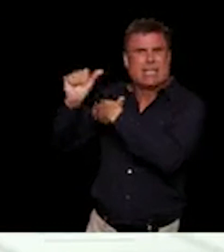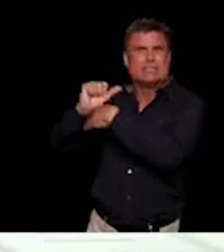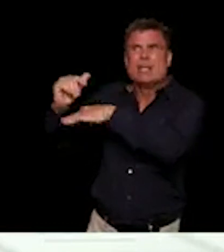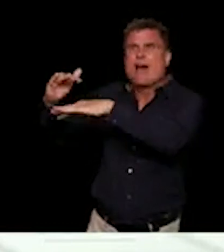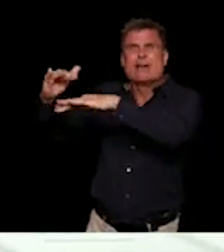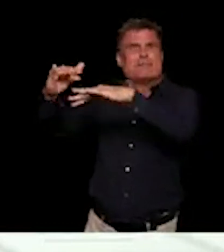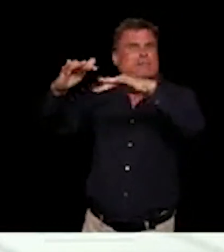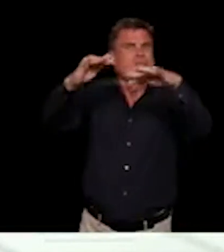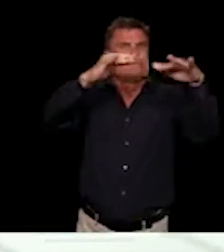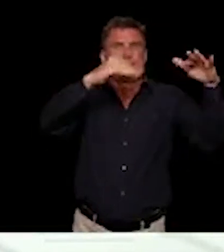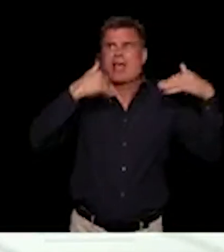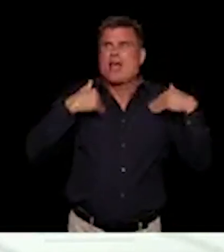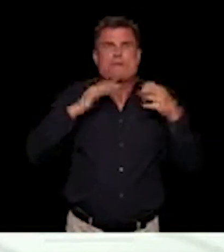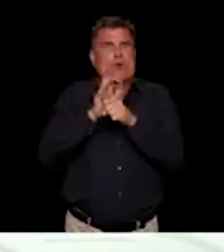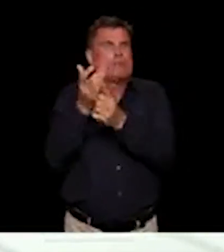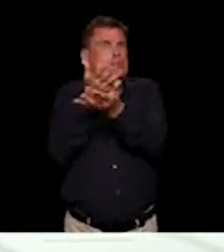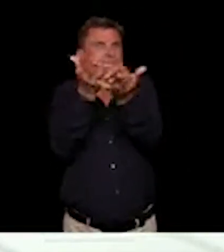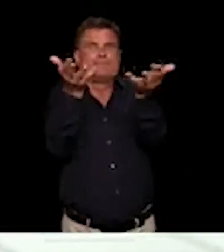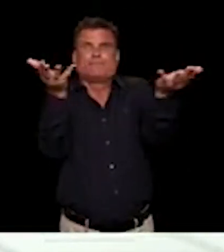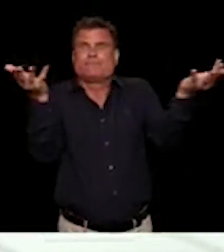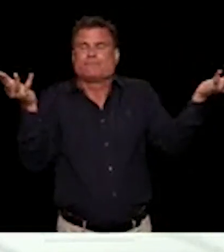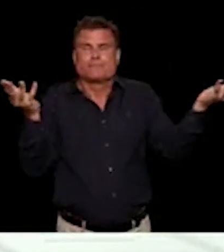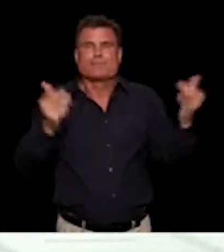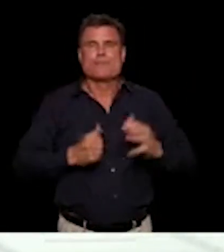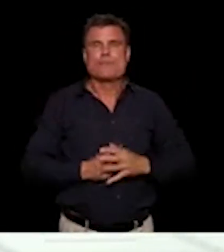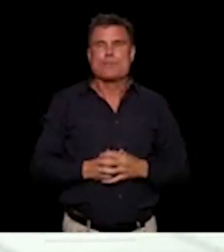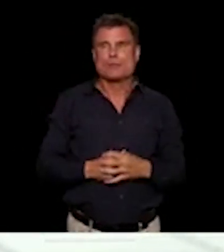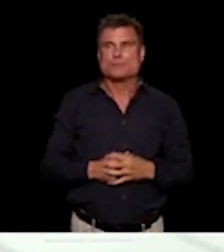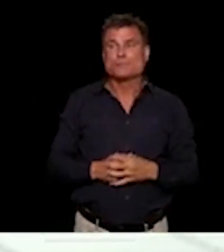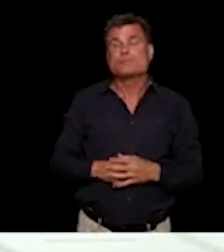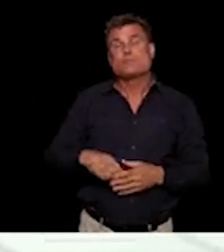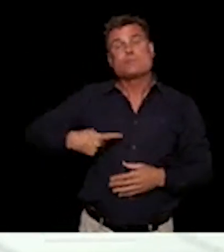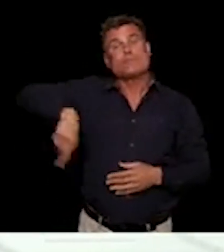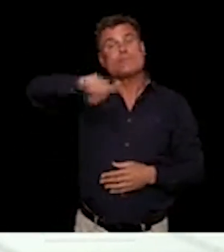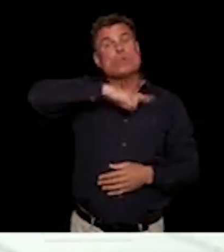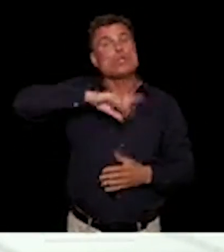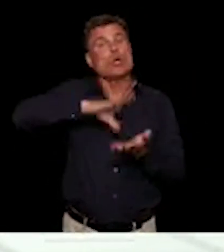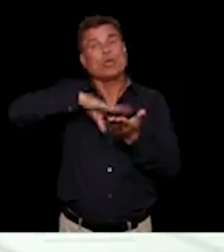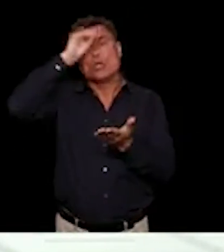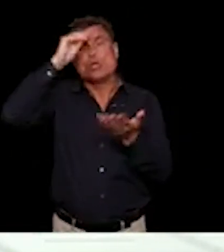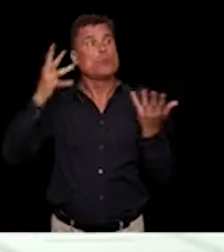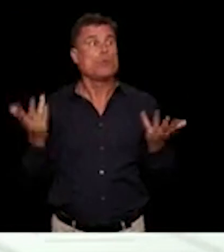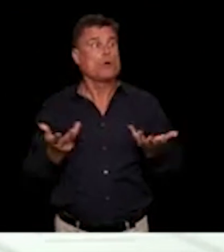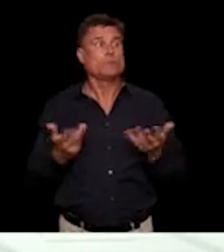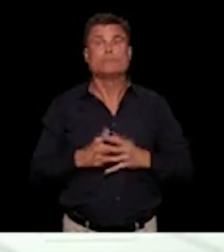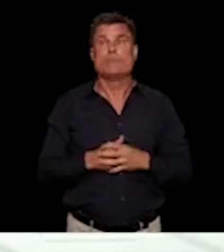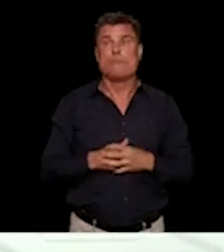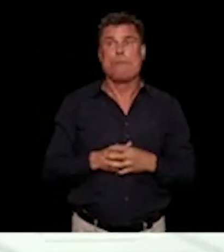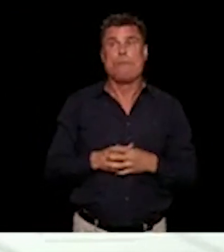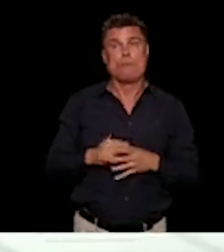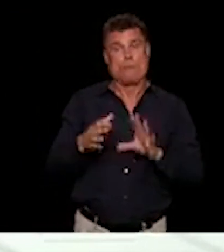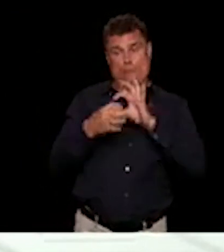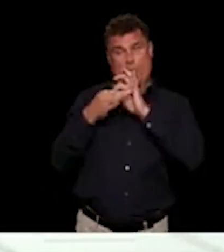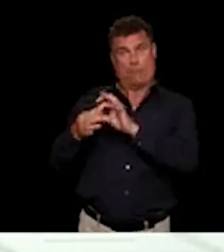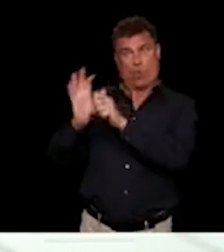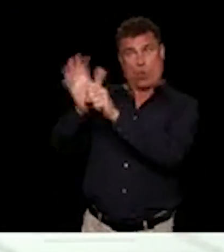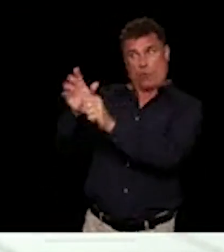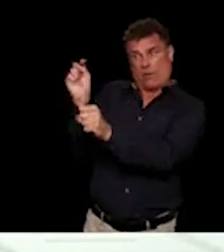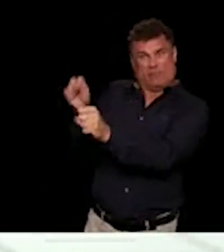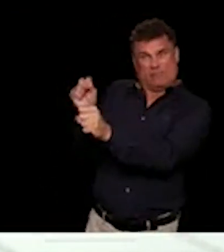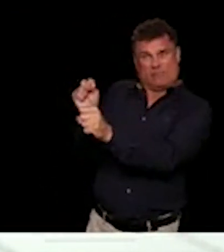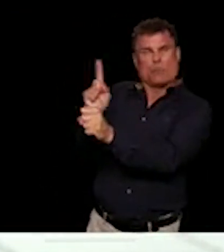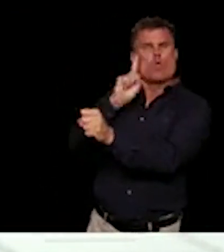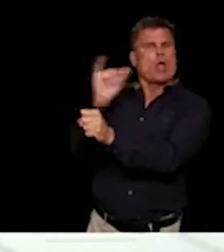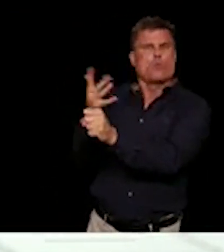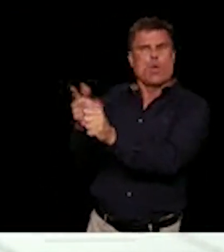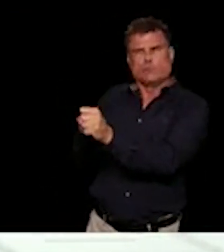Now, what does this all mean for us today? What have we learned about COVID-19 since the start of the pandemic, and what is it that we need to